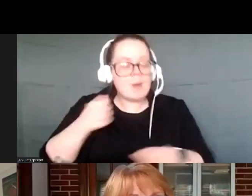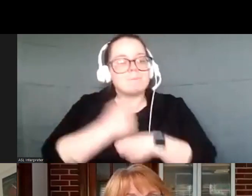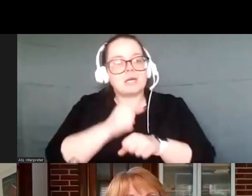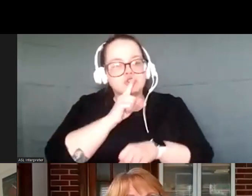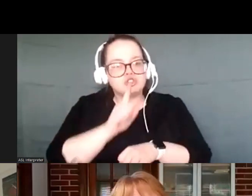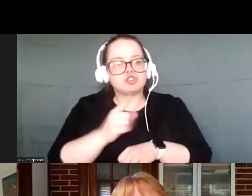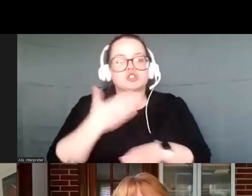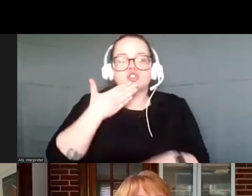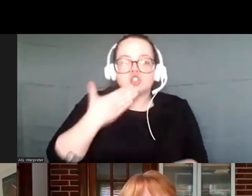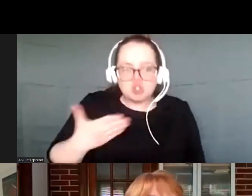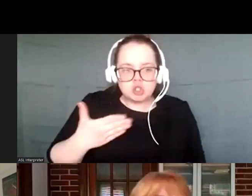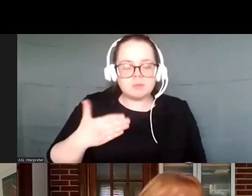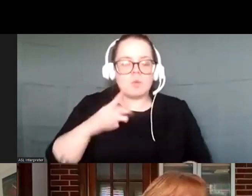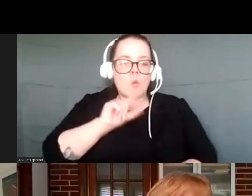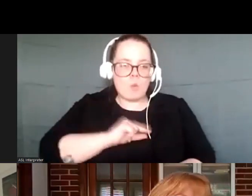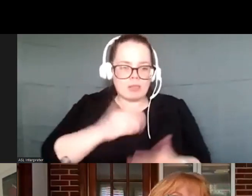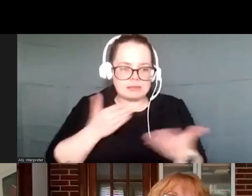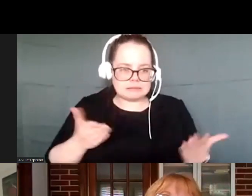present.